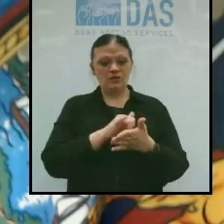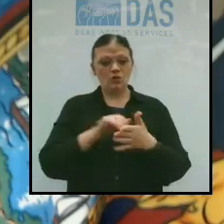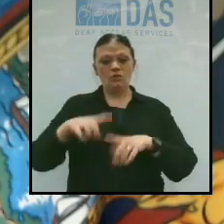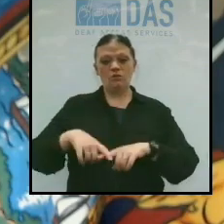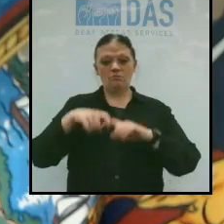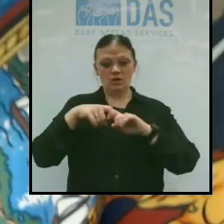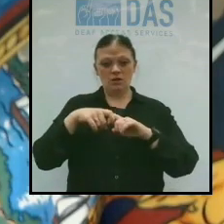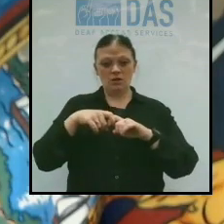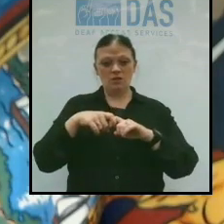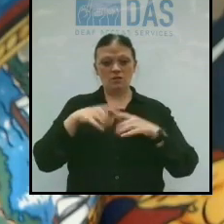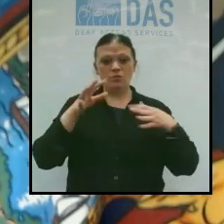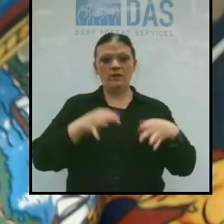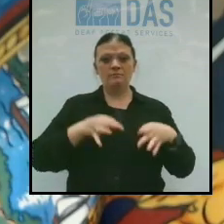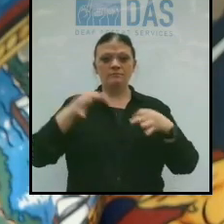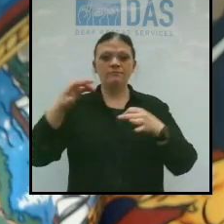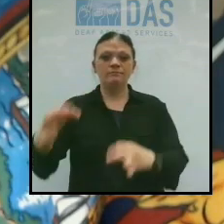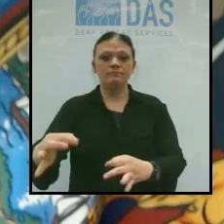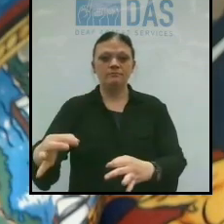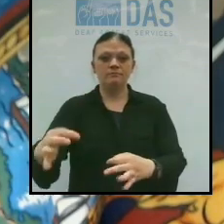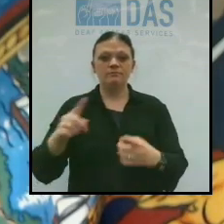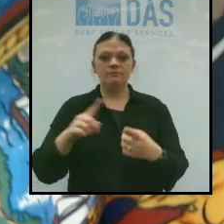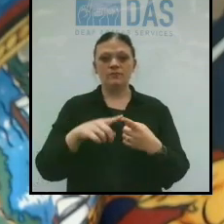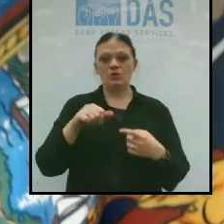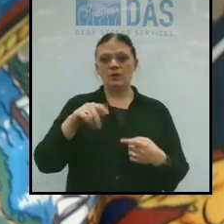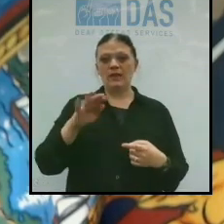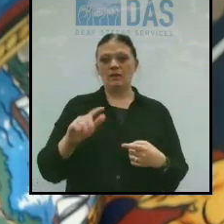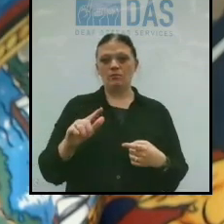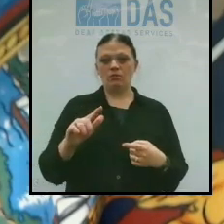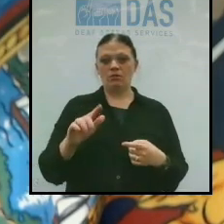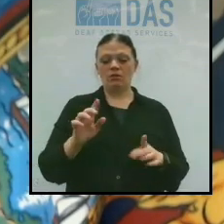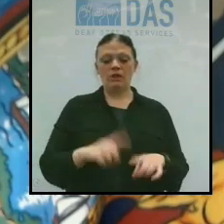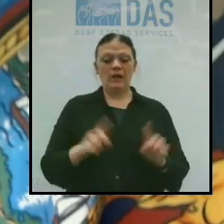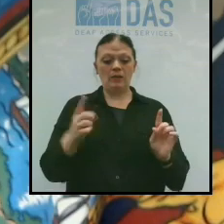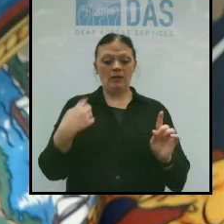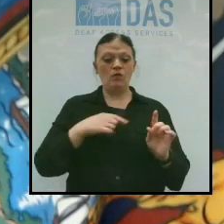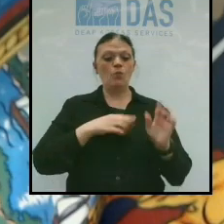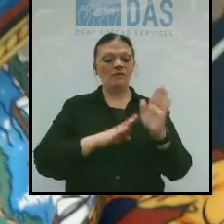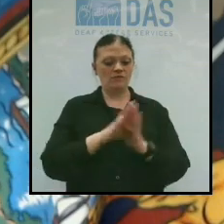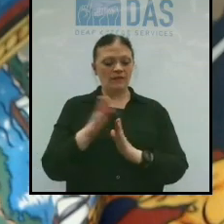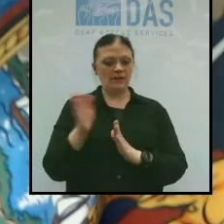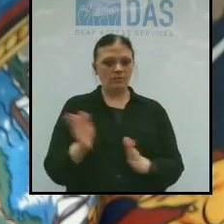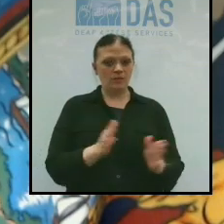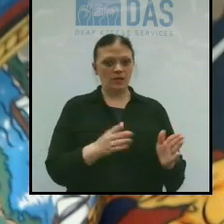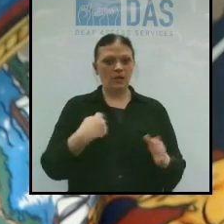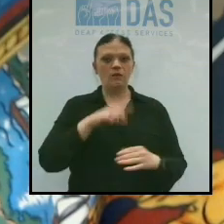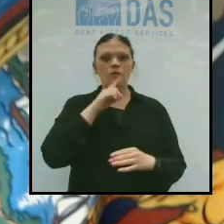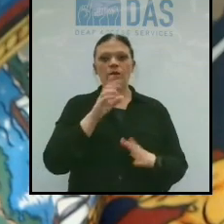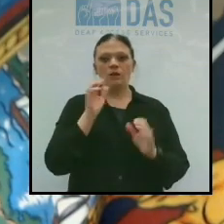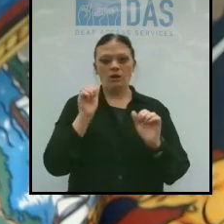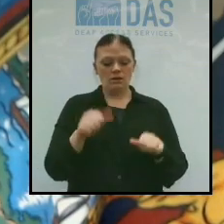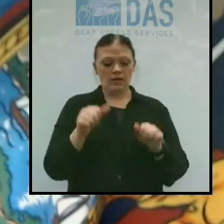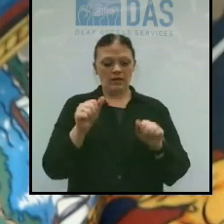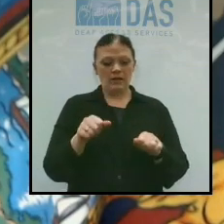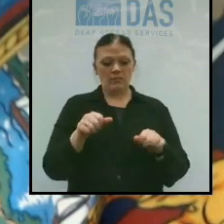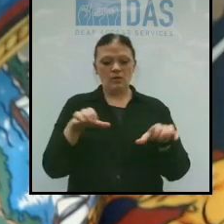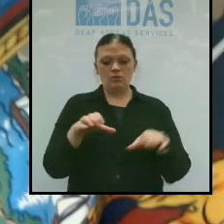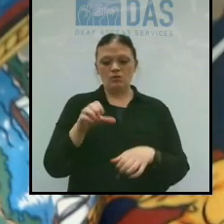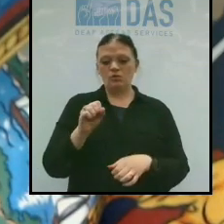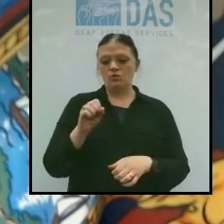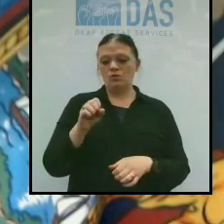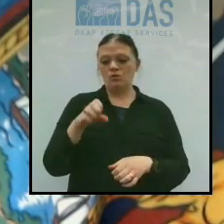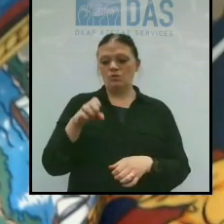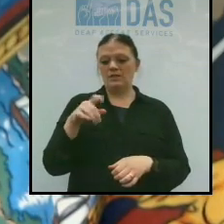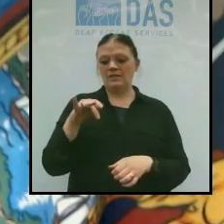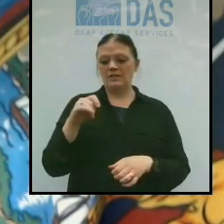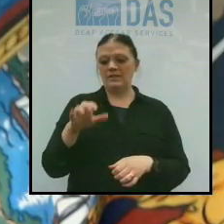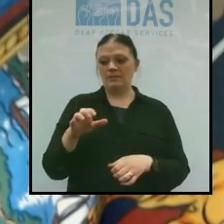pause, we had to push that start date back to April. However, we have developed a plan. We are able to do septic system inspections